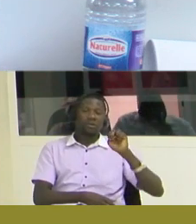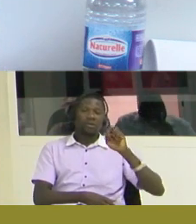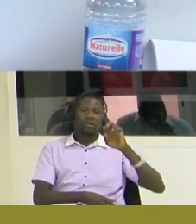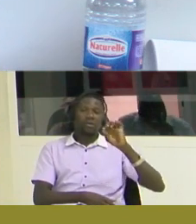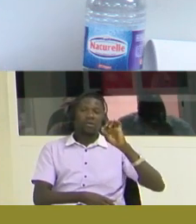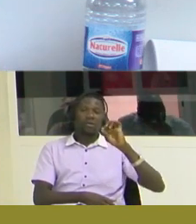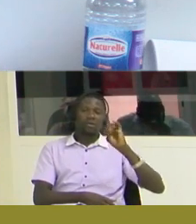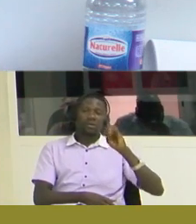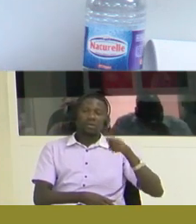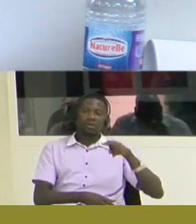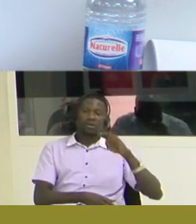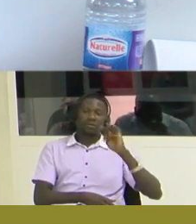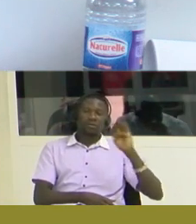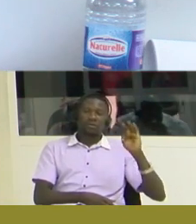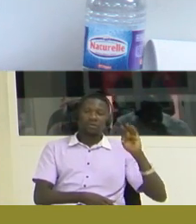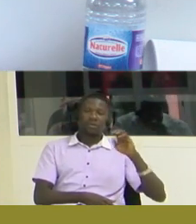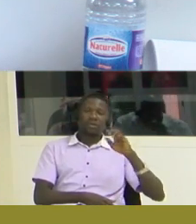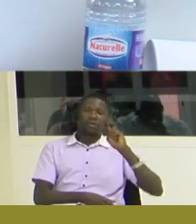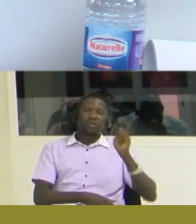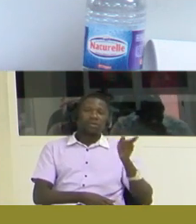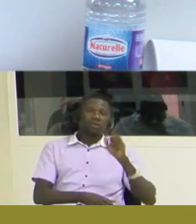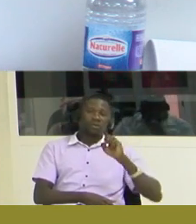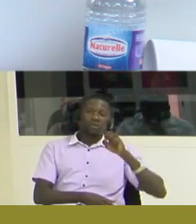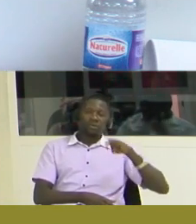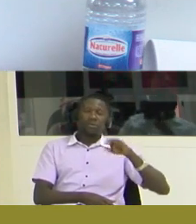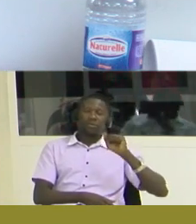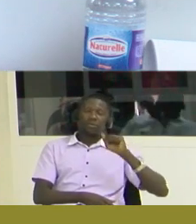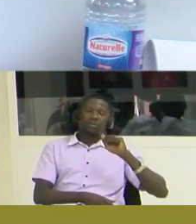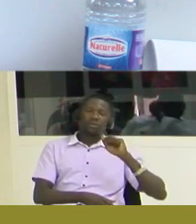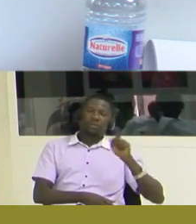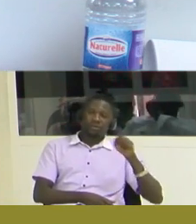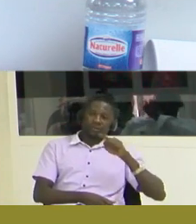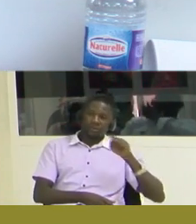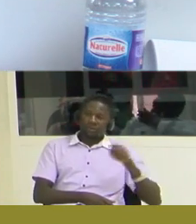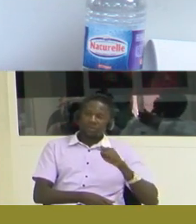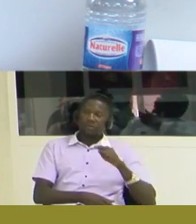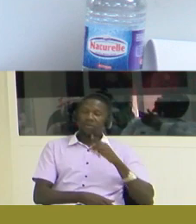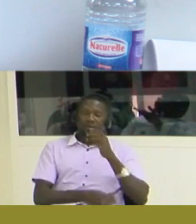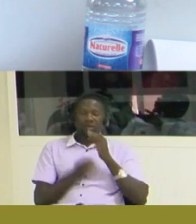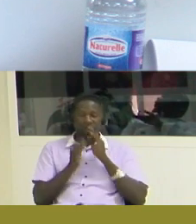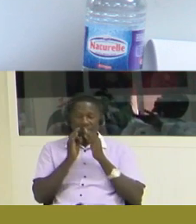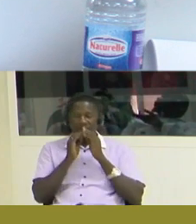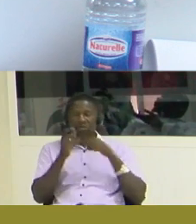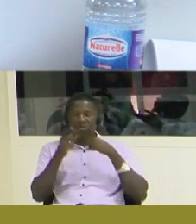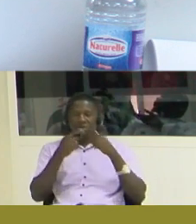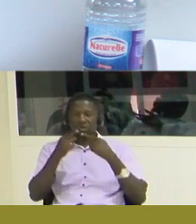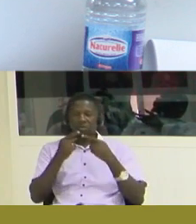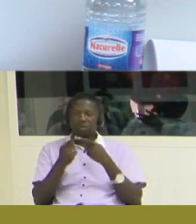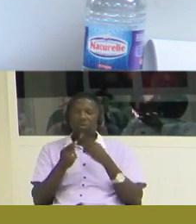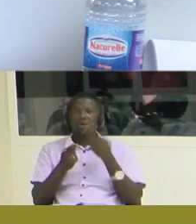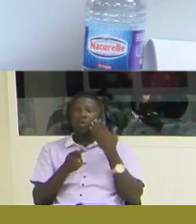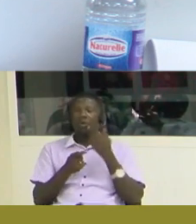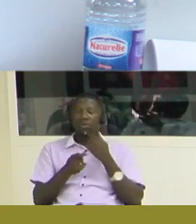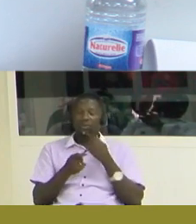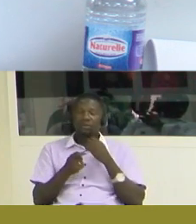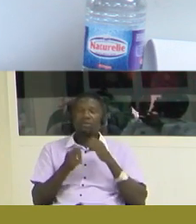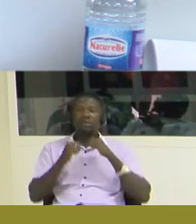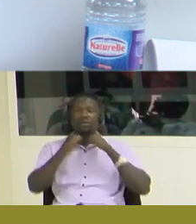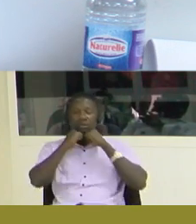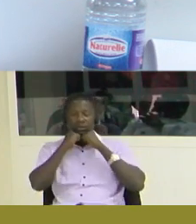and I could so let us talk about when sadaebu Hydra uncensored Bolivia brought